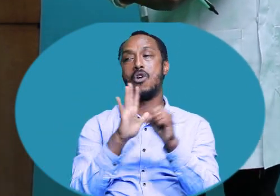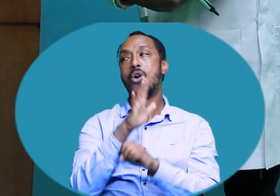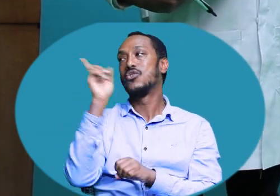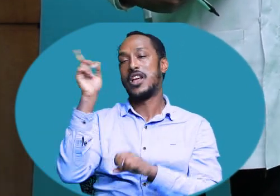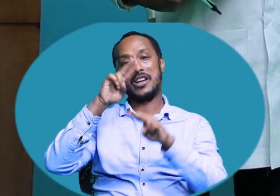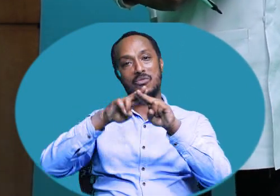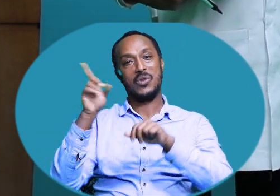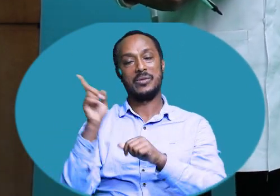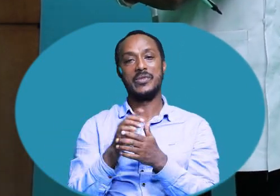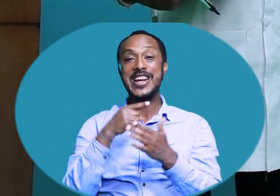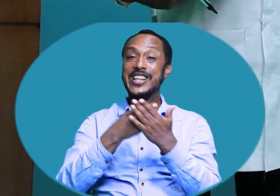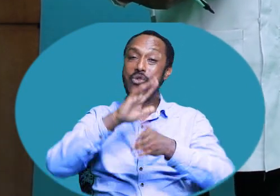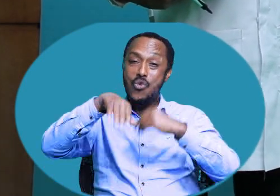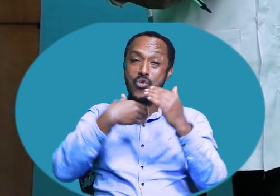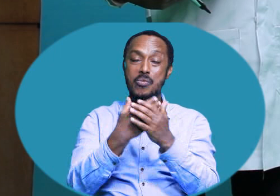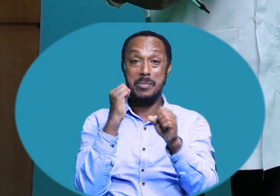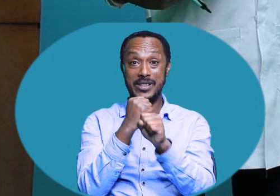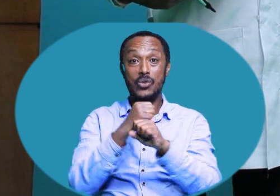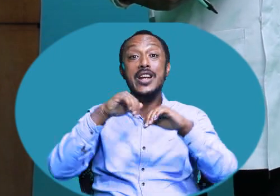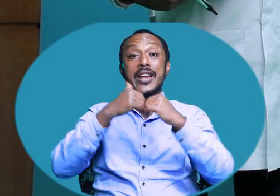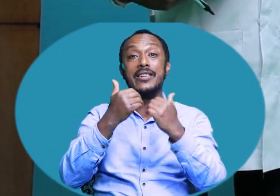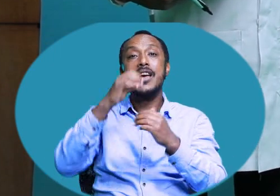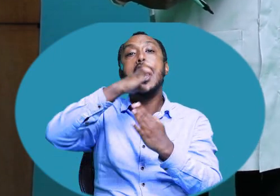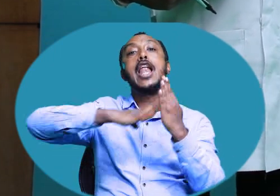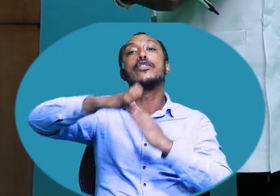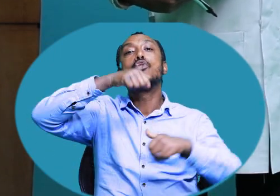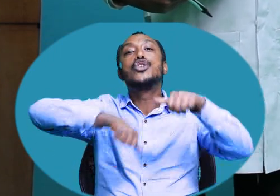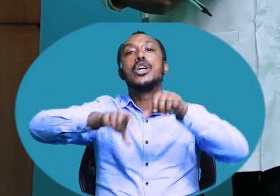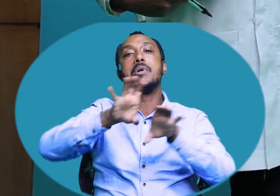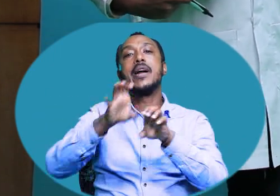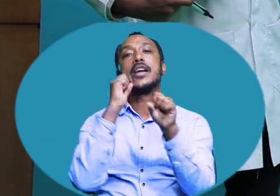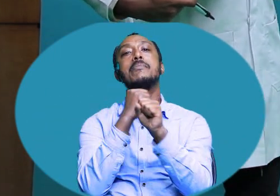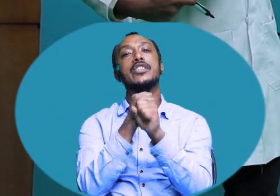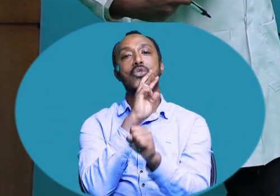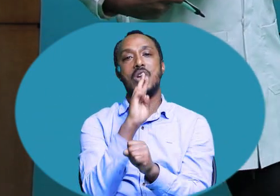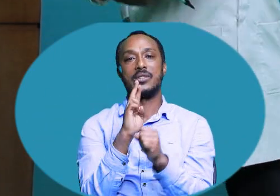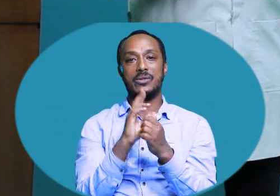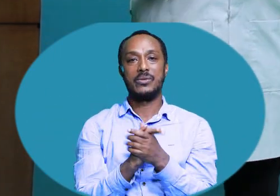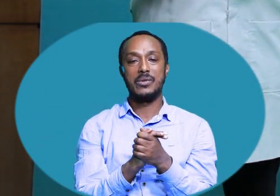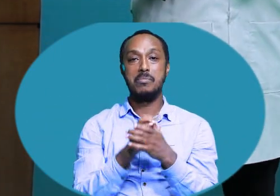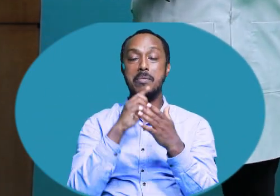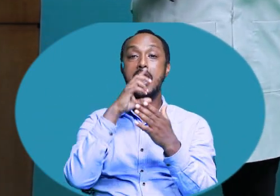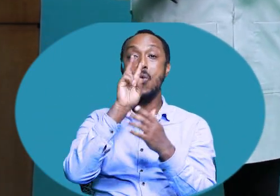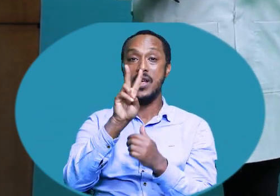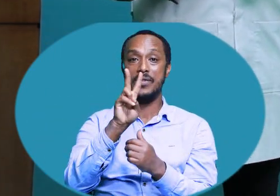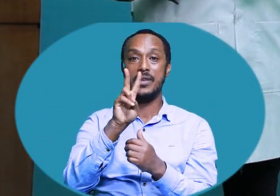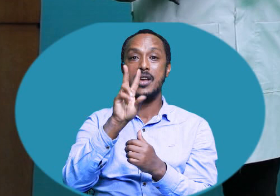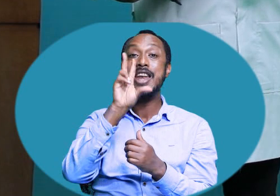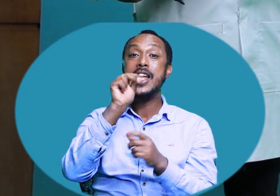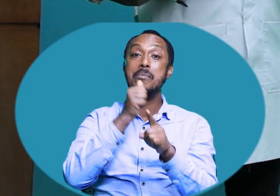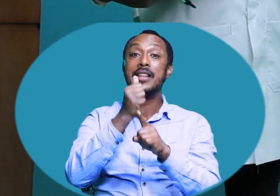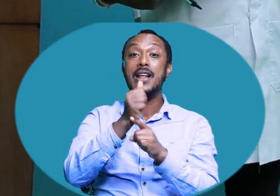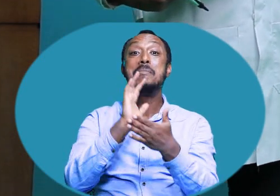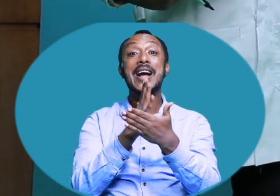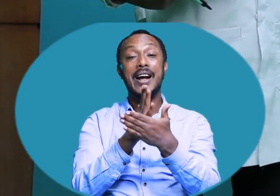CO2, SiCl4, SF4, SF6, PCl5, NH3 is an examples of covalent